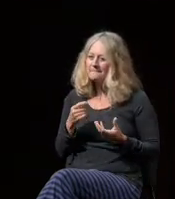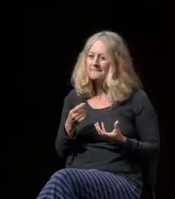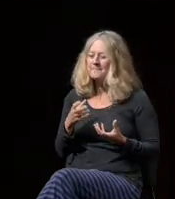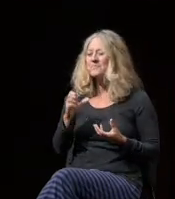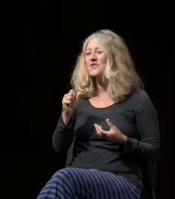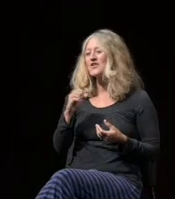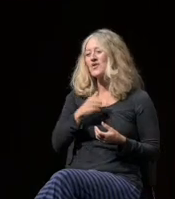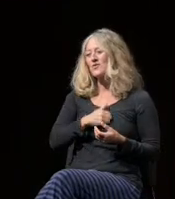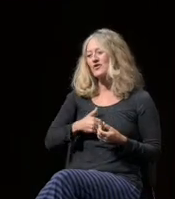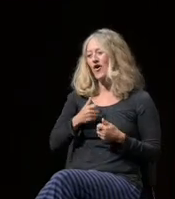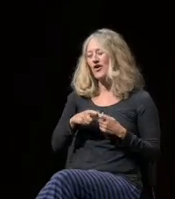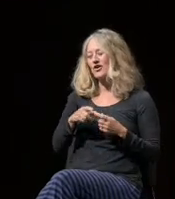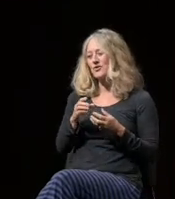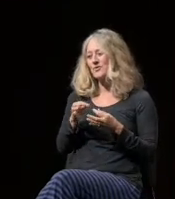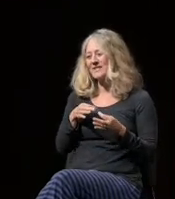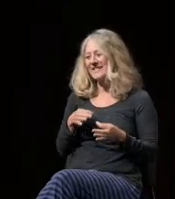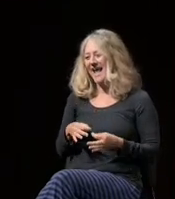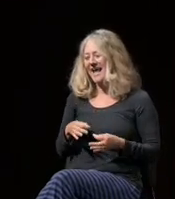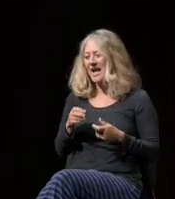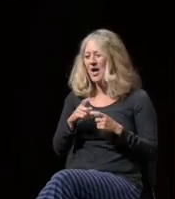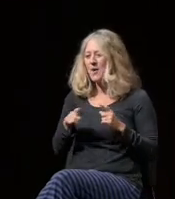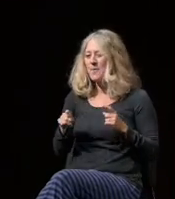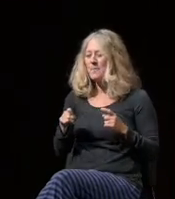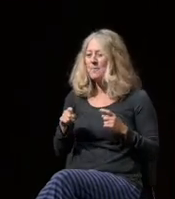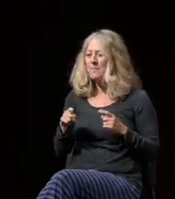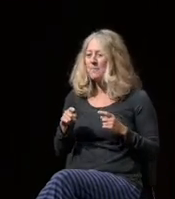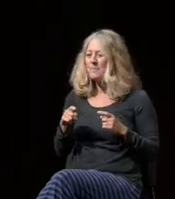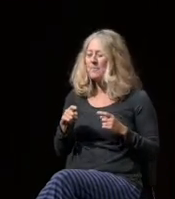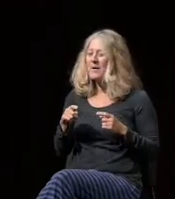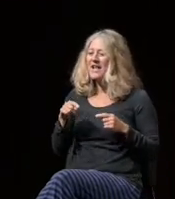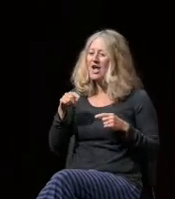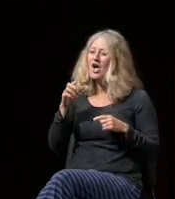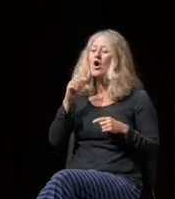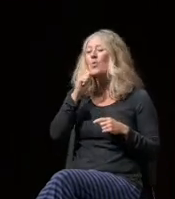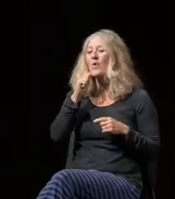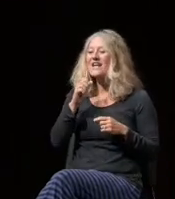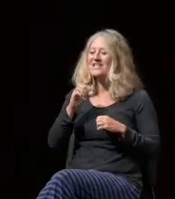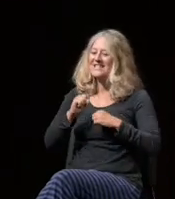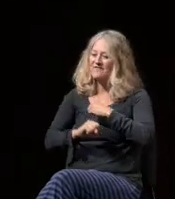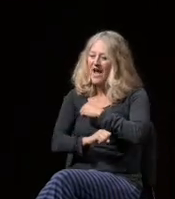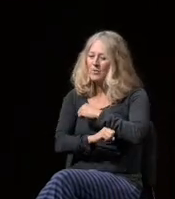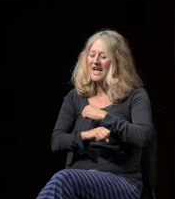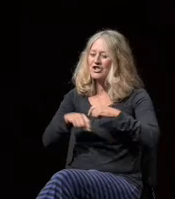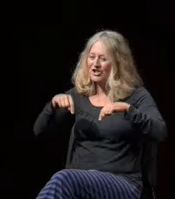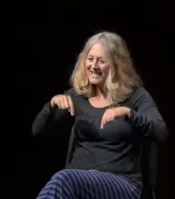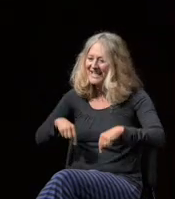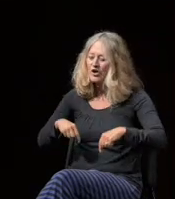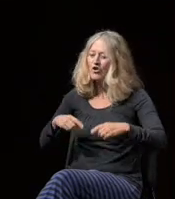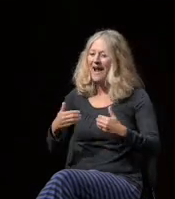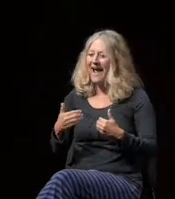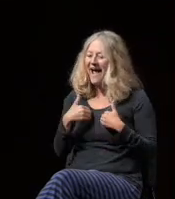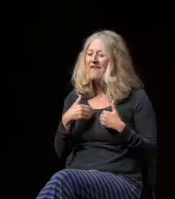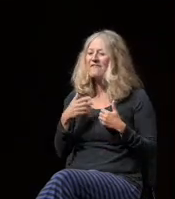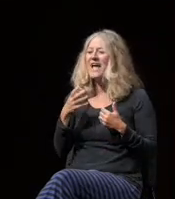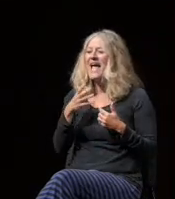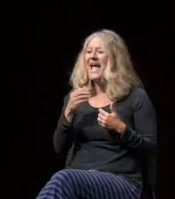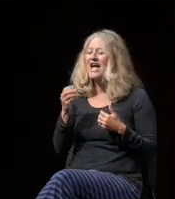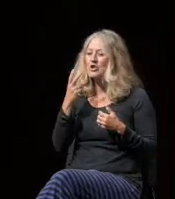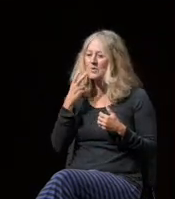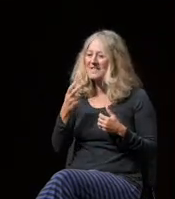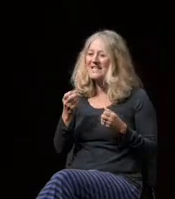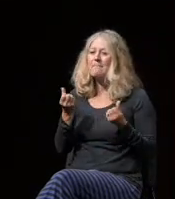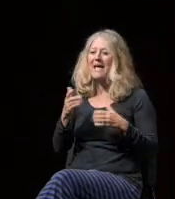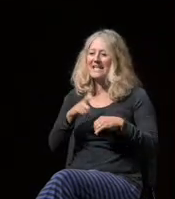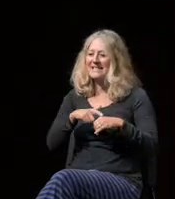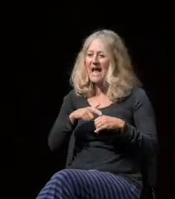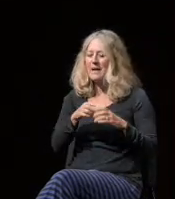Sorry to say, but English itself is inherently has, racist foundations, so that's why you see a lot of the connotations. I